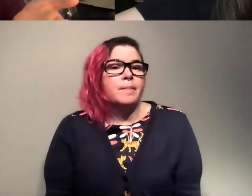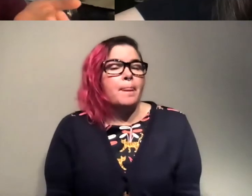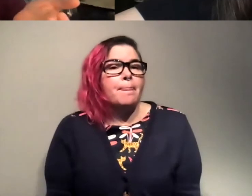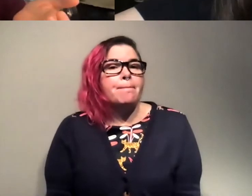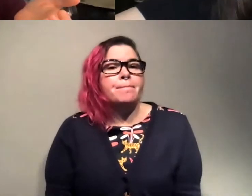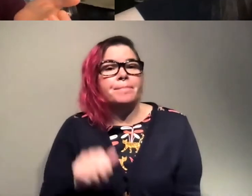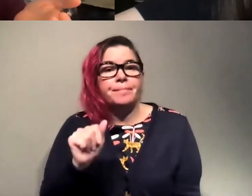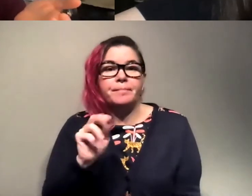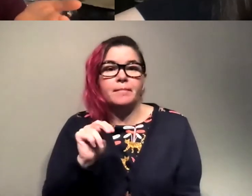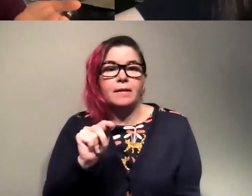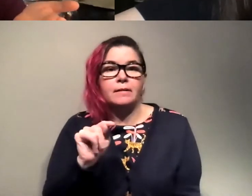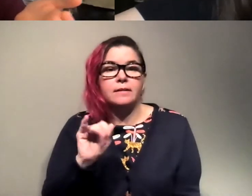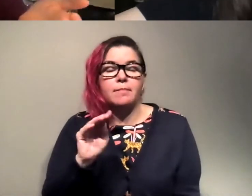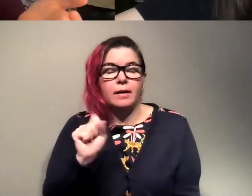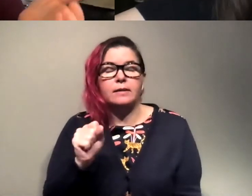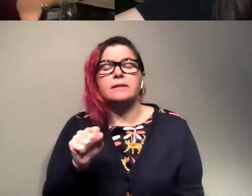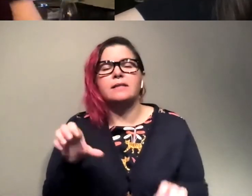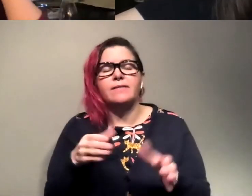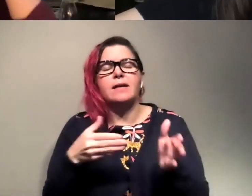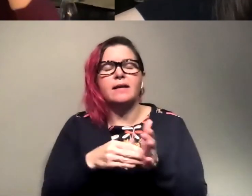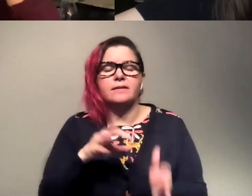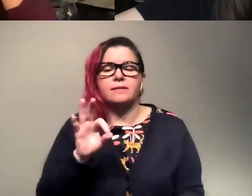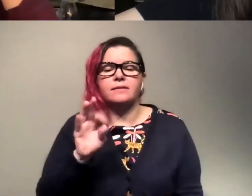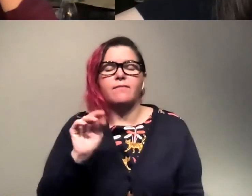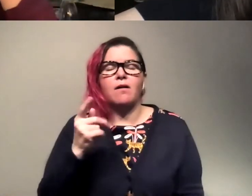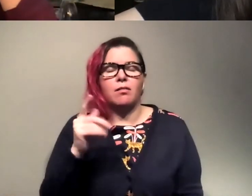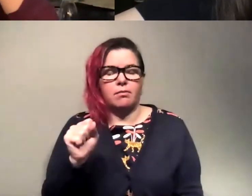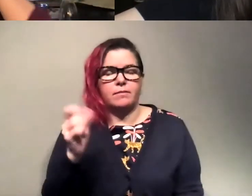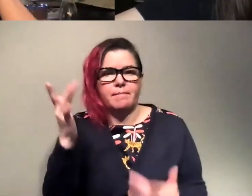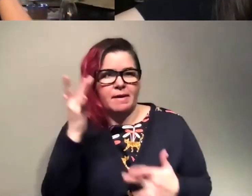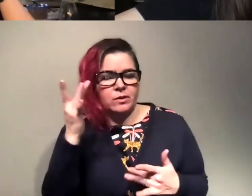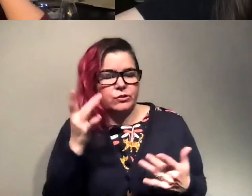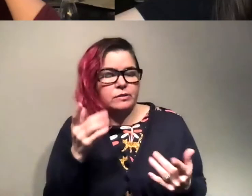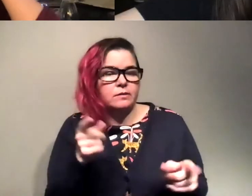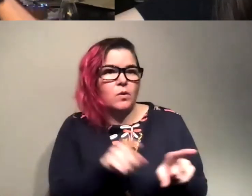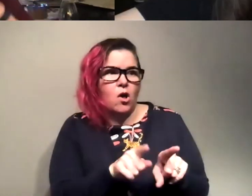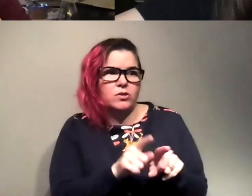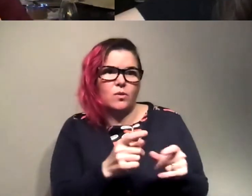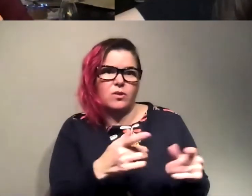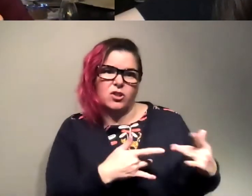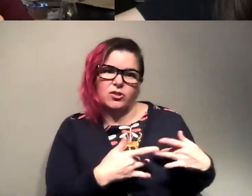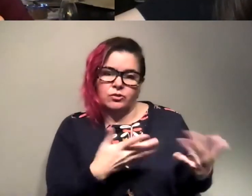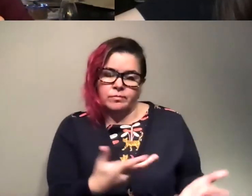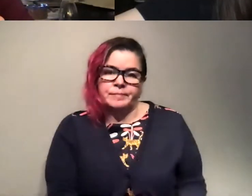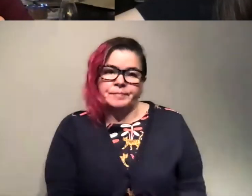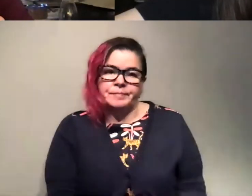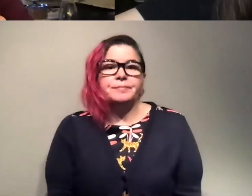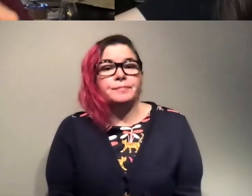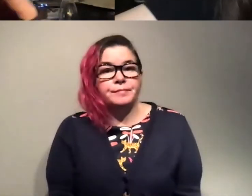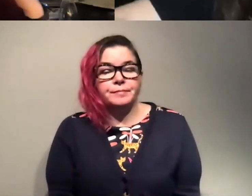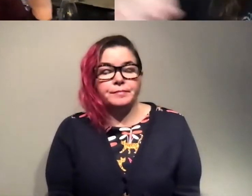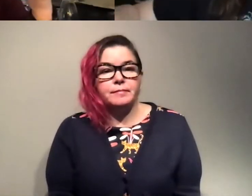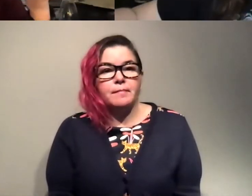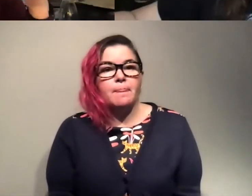antibiotics that have activity against fungal pathogens, which are also something that are a growing concern. Totally.